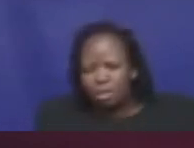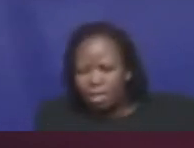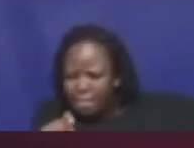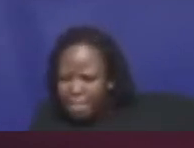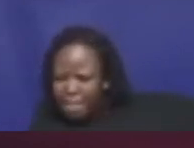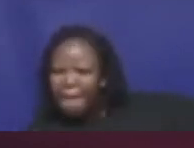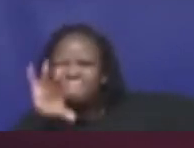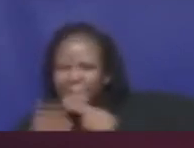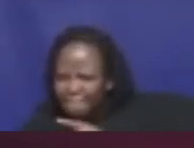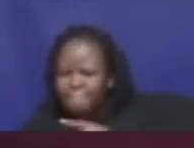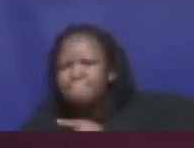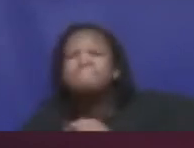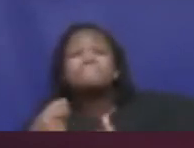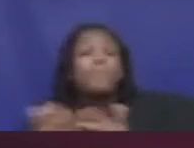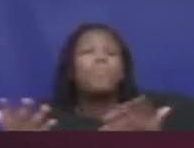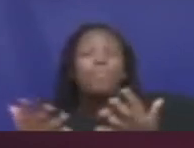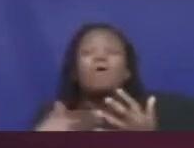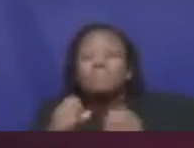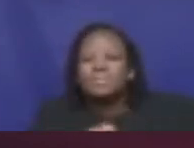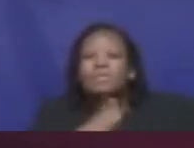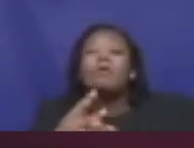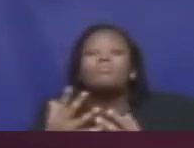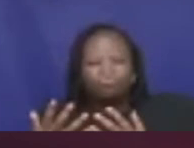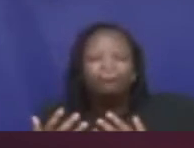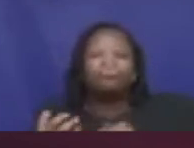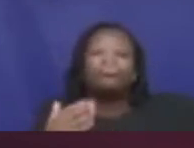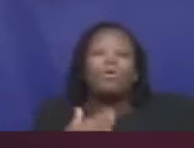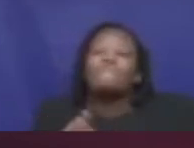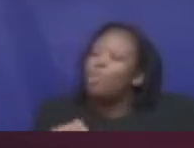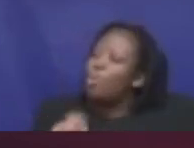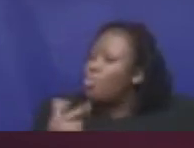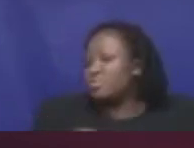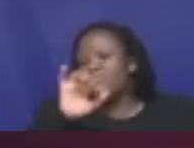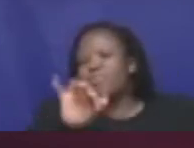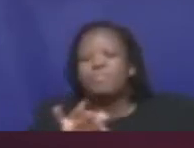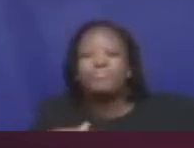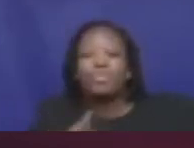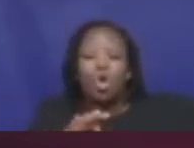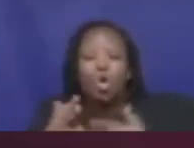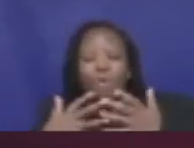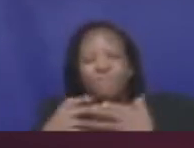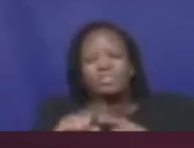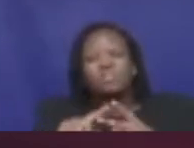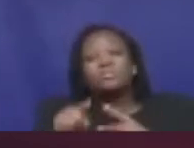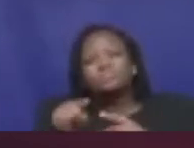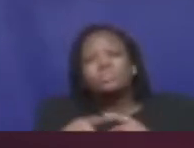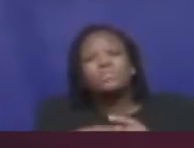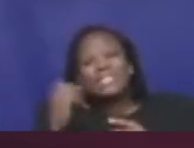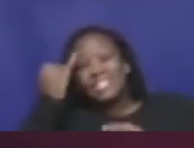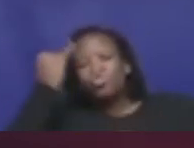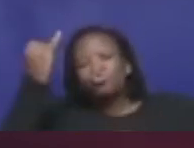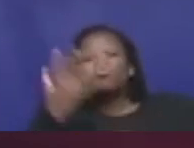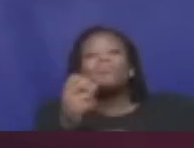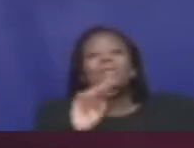corruption and beginning to work for all South Africans. The Home Affairs at Home initiative will take the over 20 million